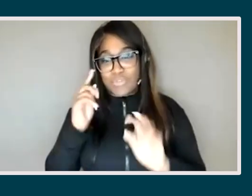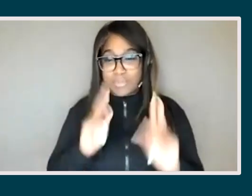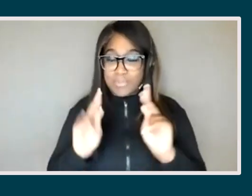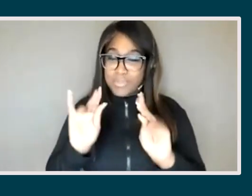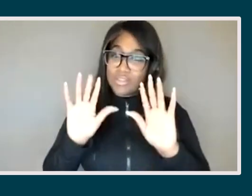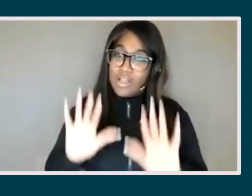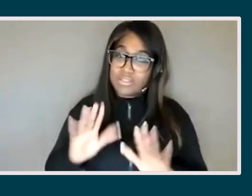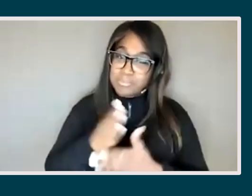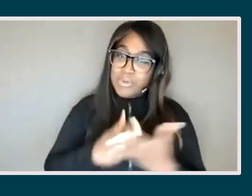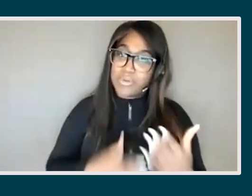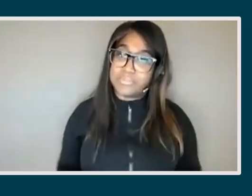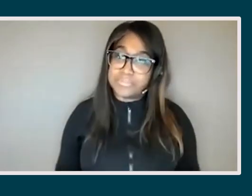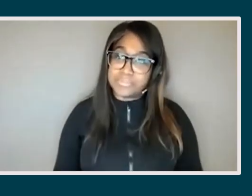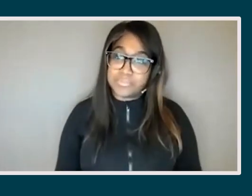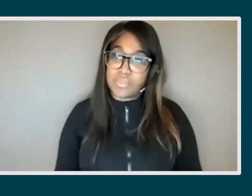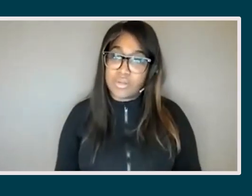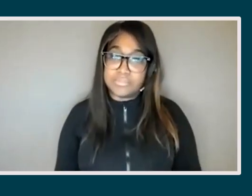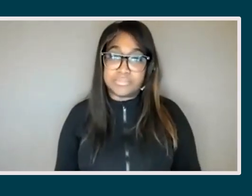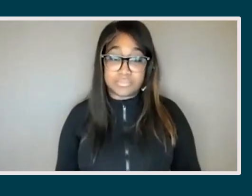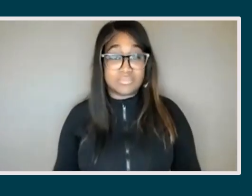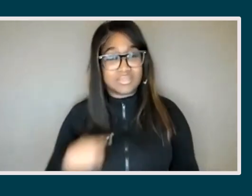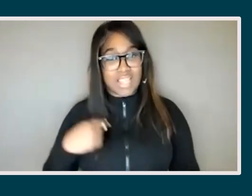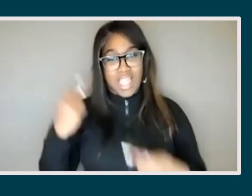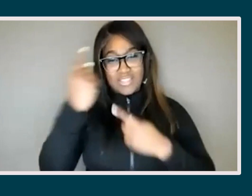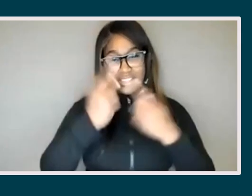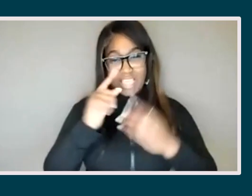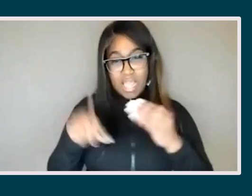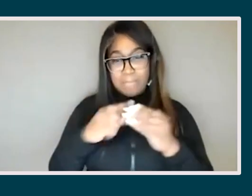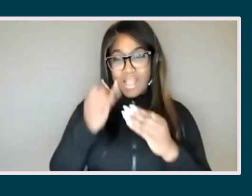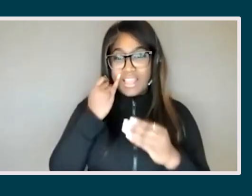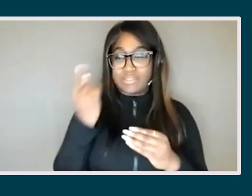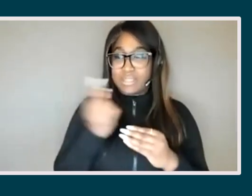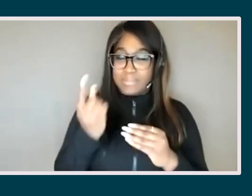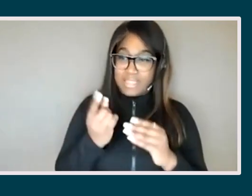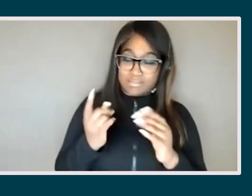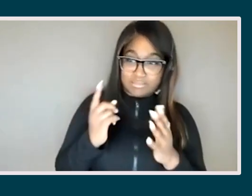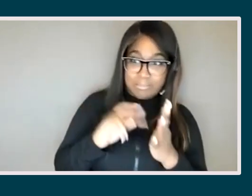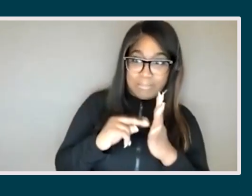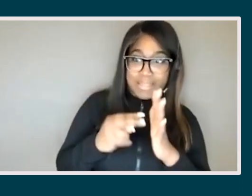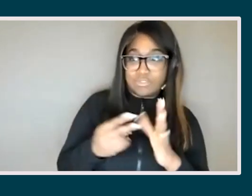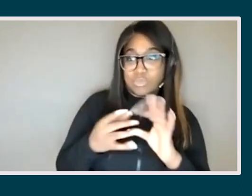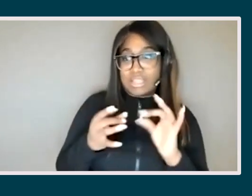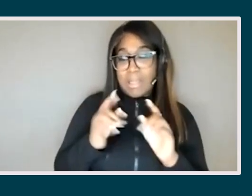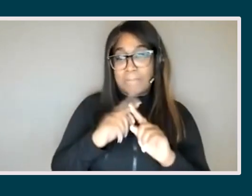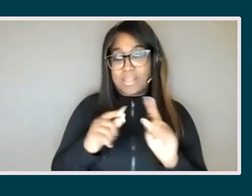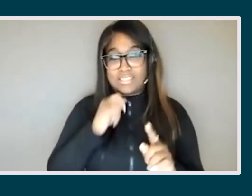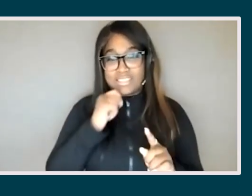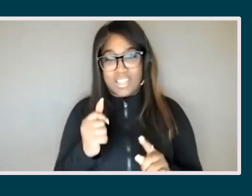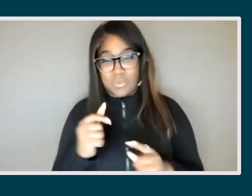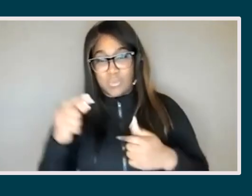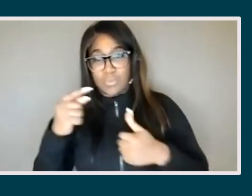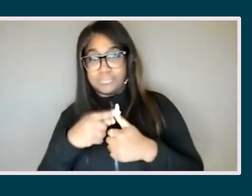part of it. I was thinking about, was there something I meant to say that I didn't? I had a couple of things I would have dropped in. One is